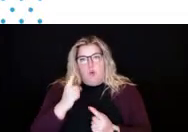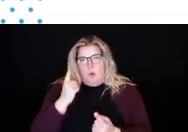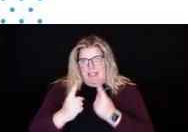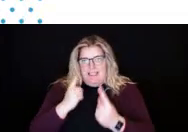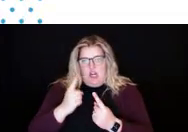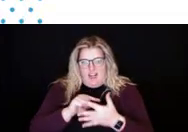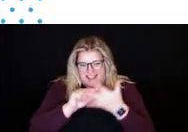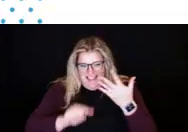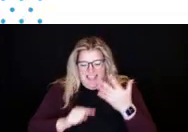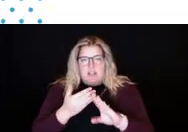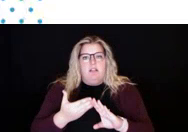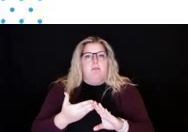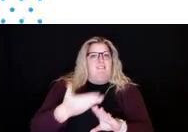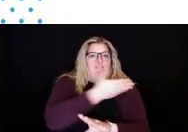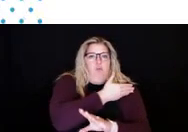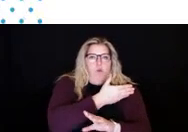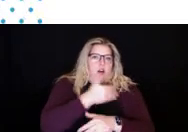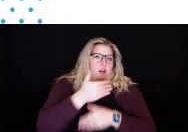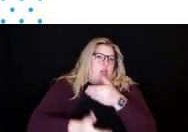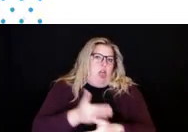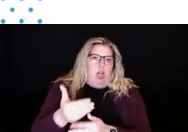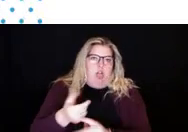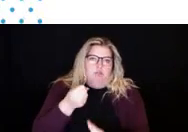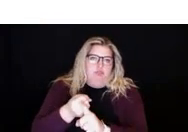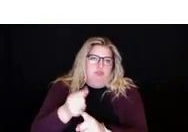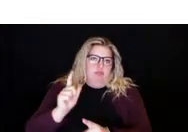can be addressed early in the process.